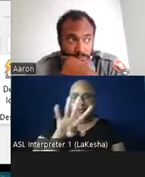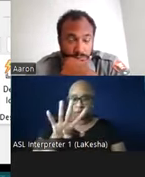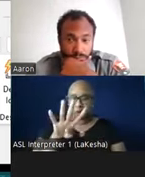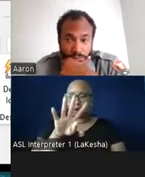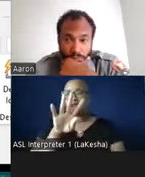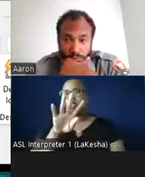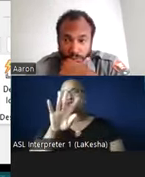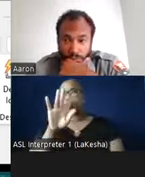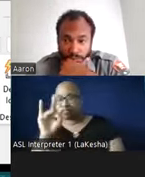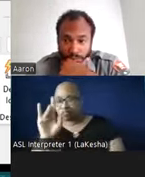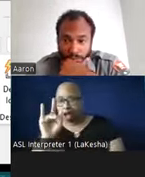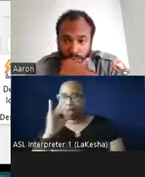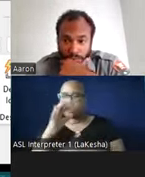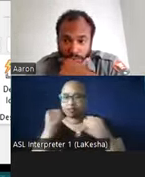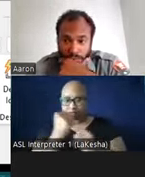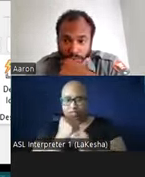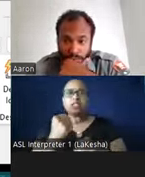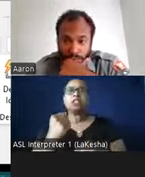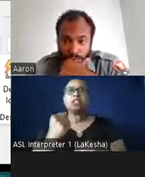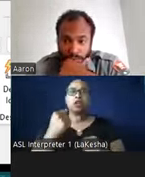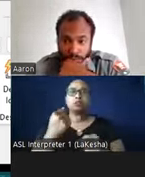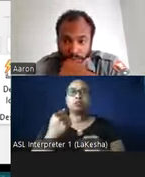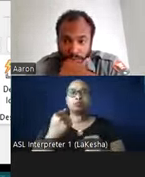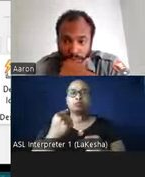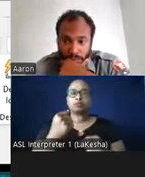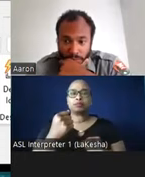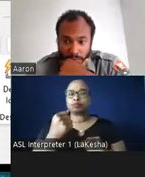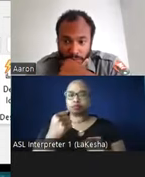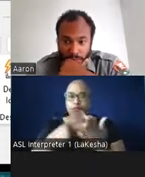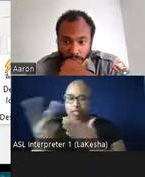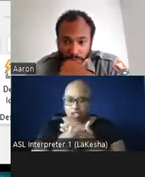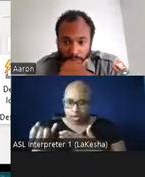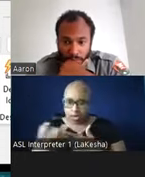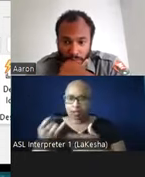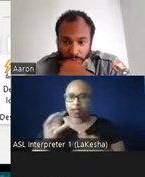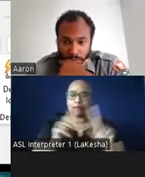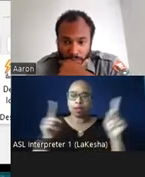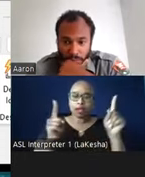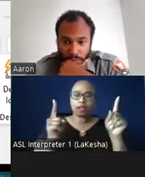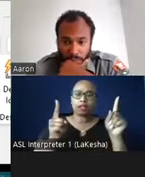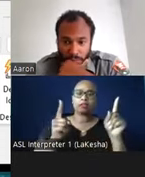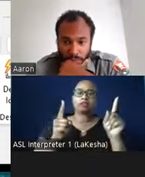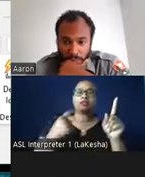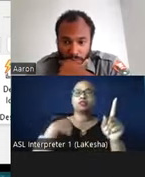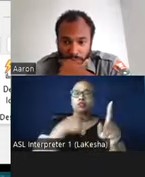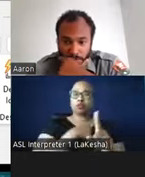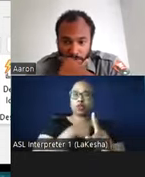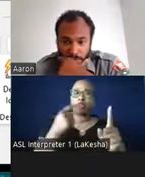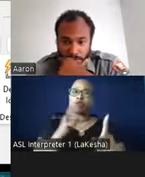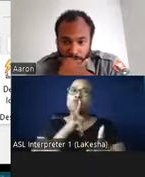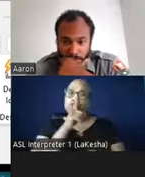know, FY23 is upon us here in about 2 months. So I think that's